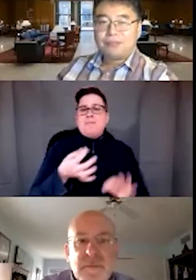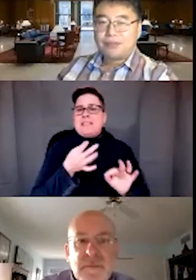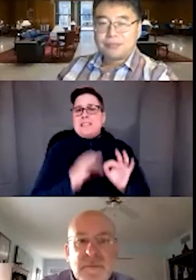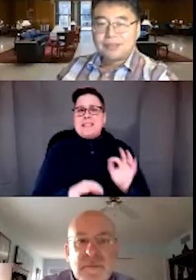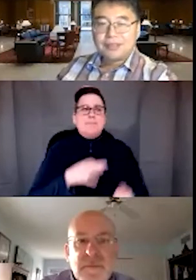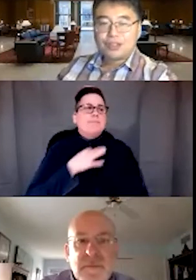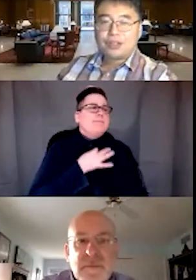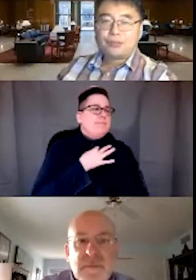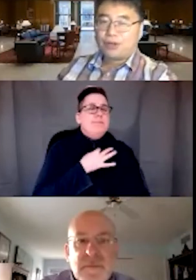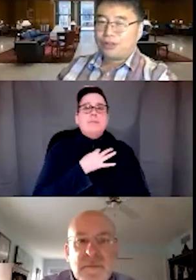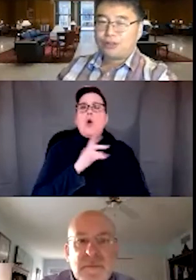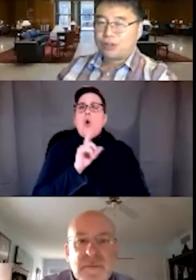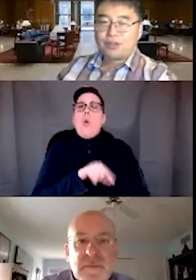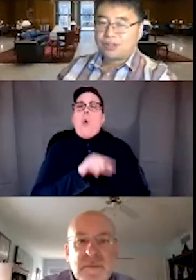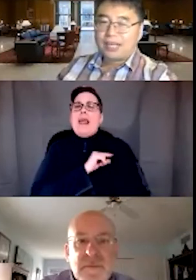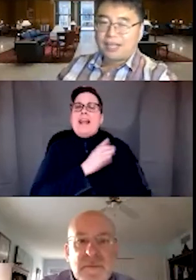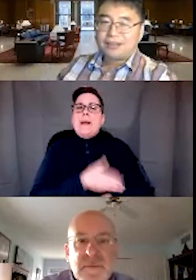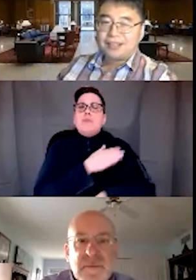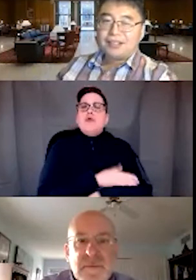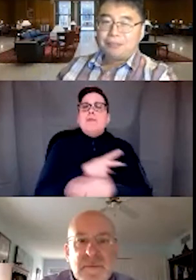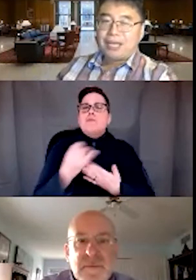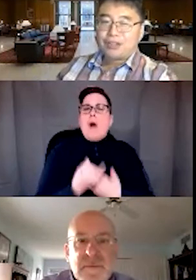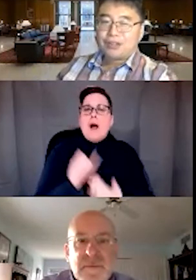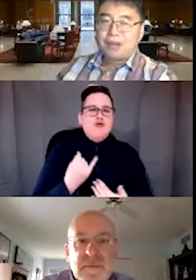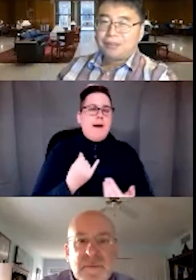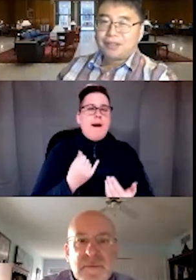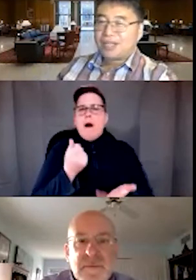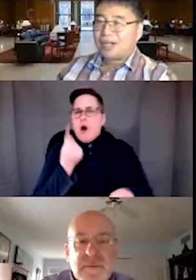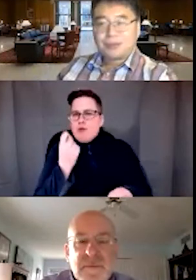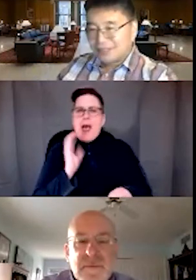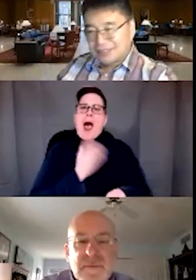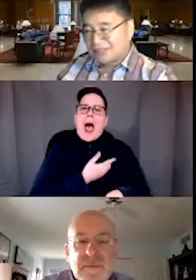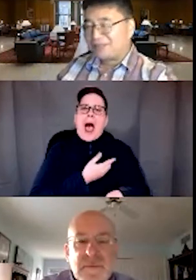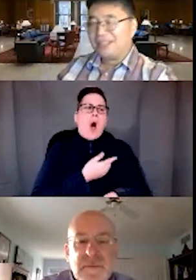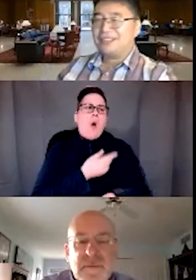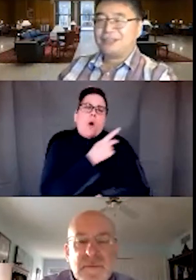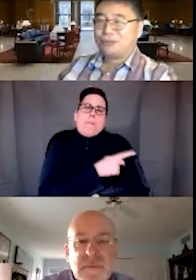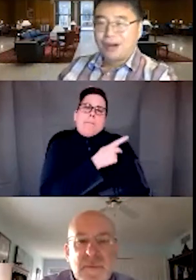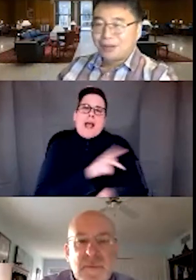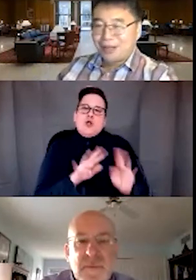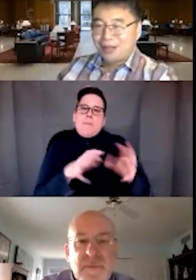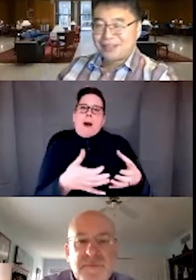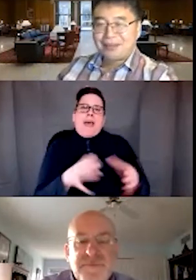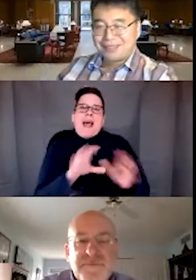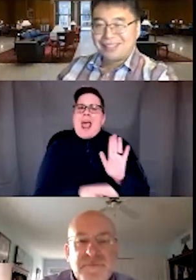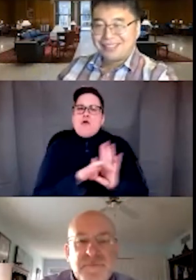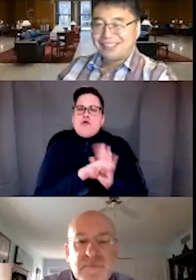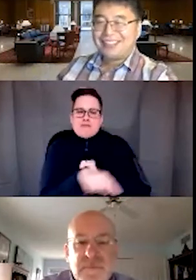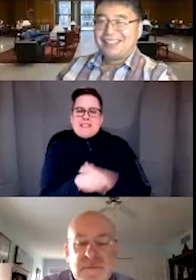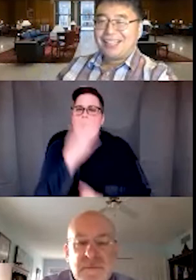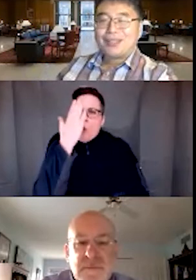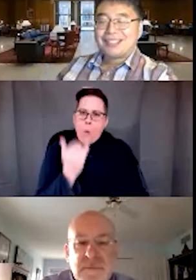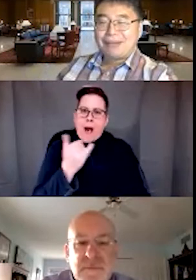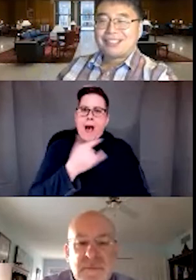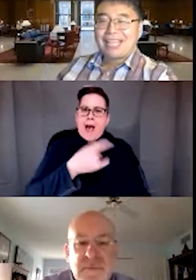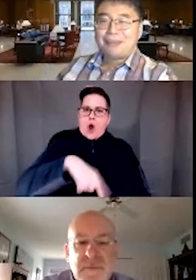quality improvement initiative where you're trying to understand your patient population characteristics, right? It's just, who are the patients that I've been seeing,